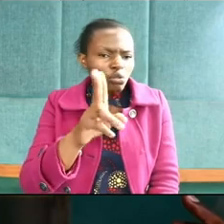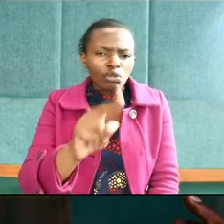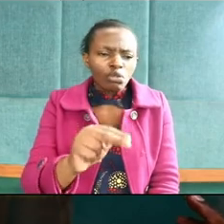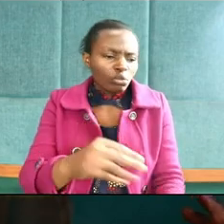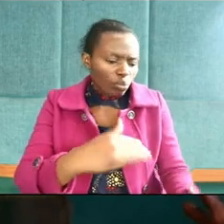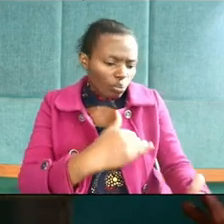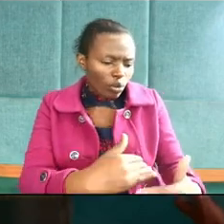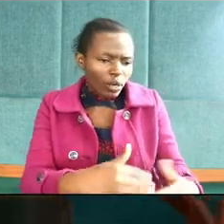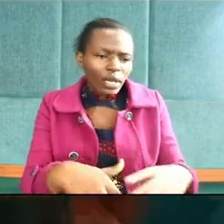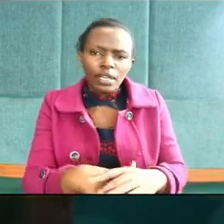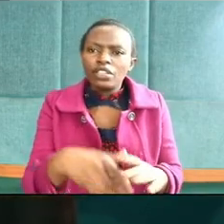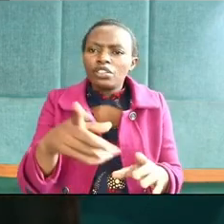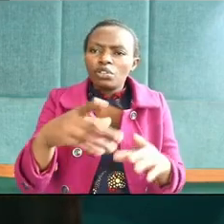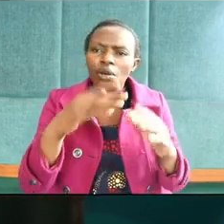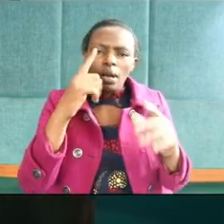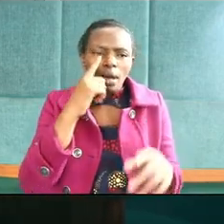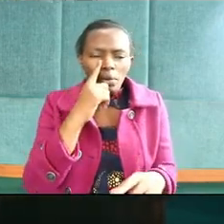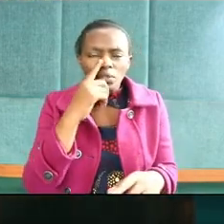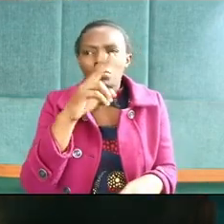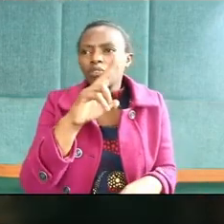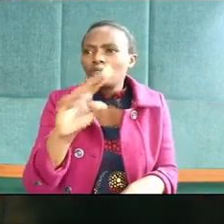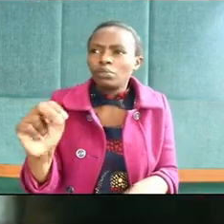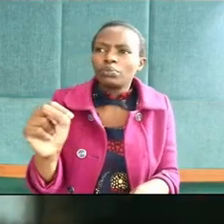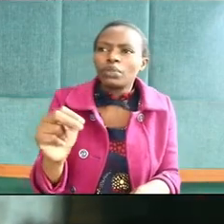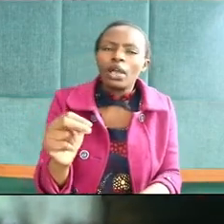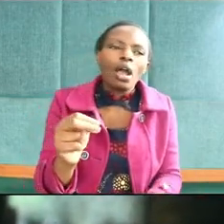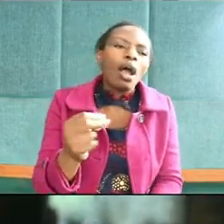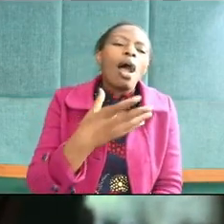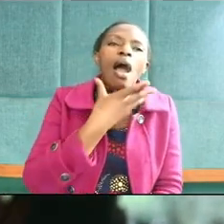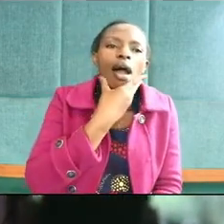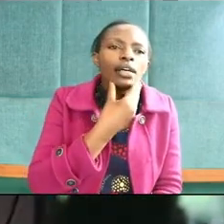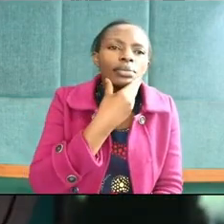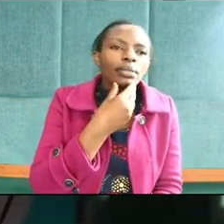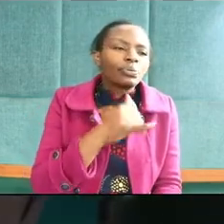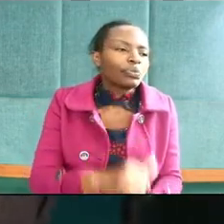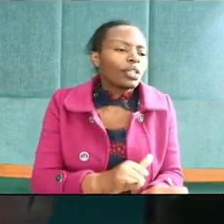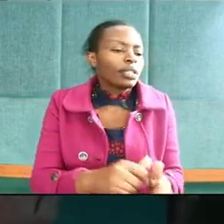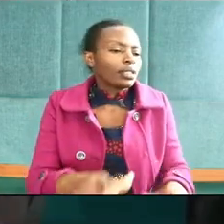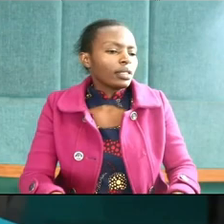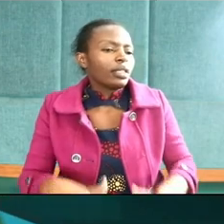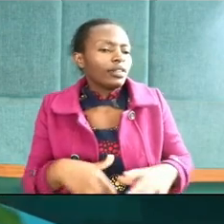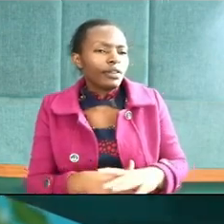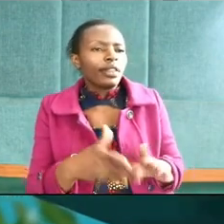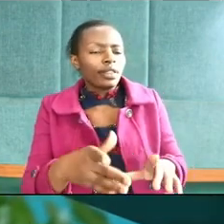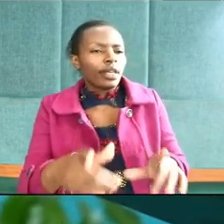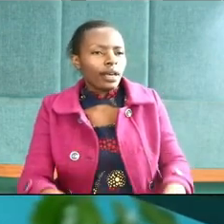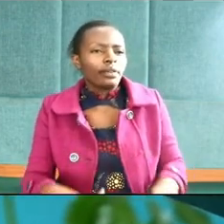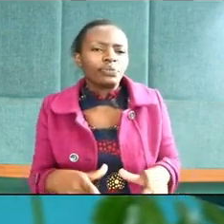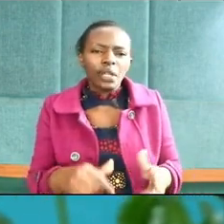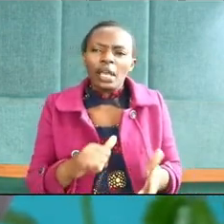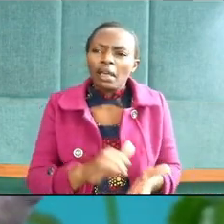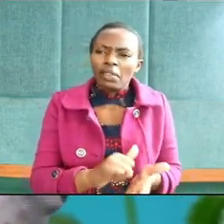your house. You see, there are husbands who live in their own homes as if they are